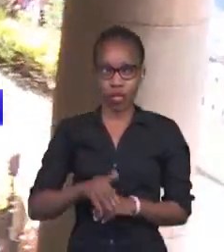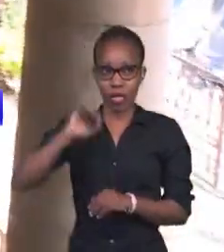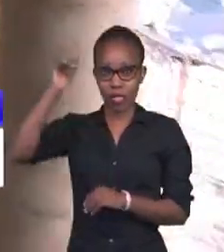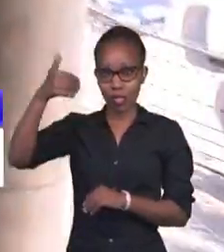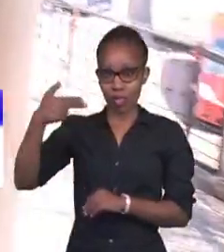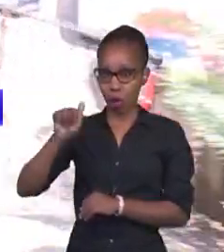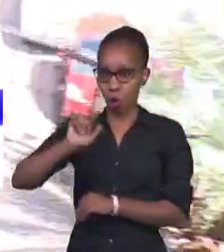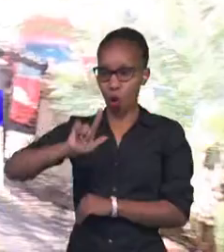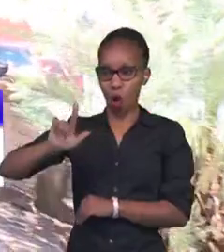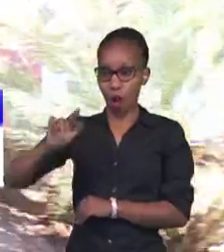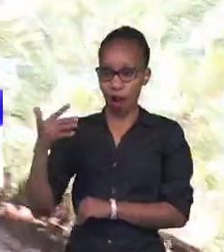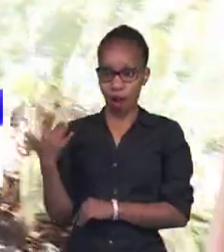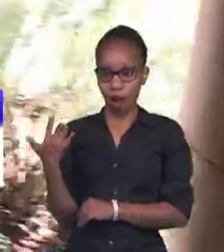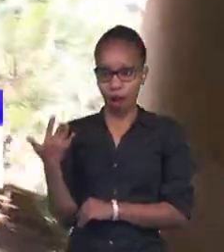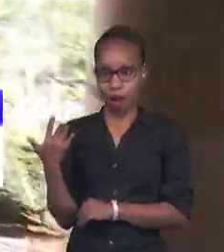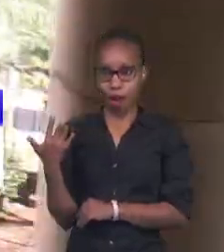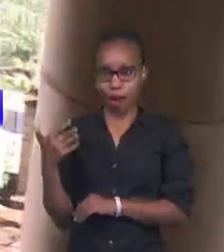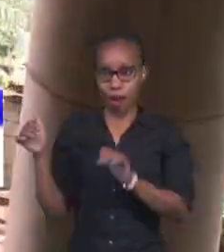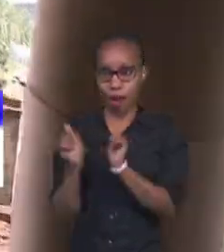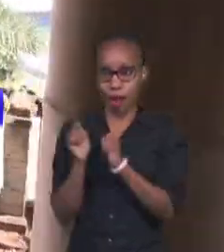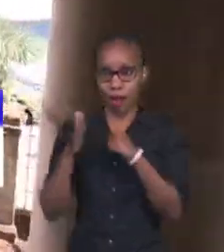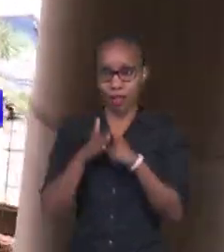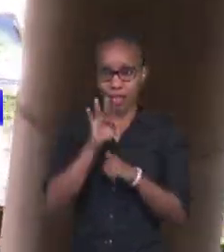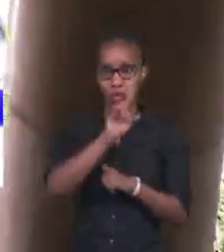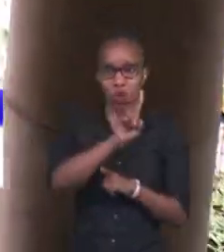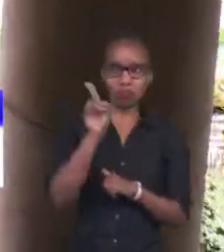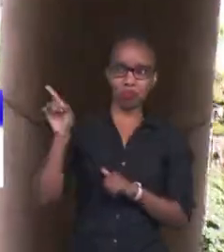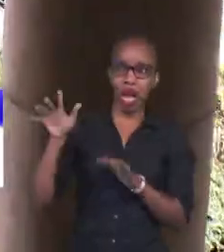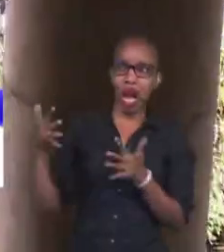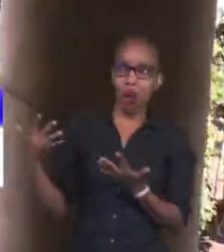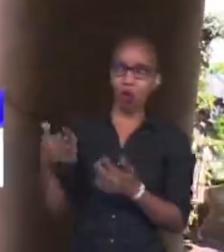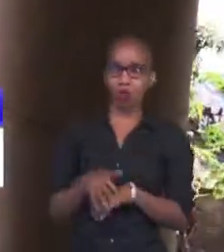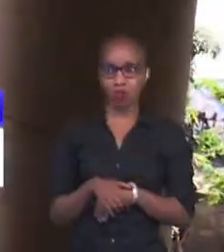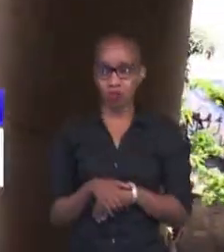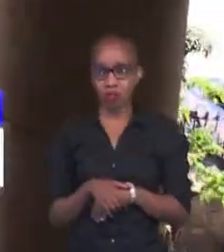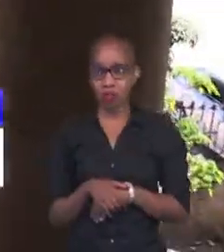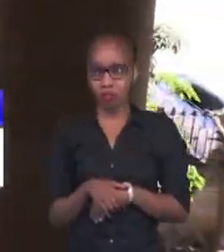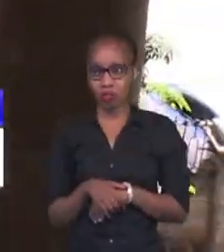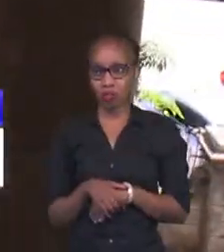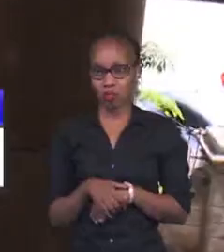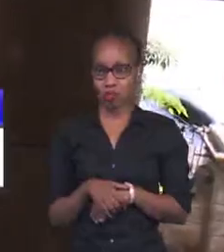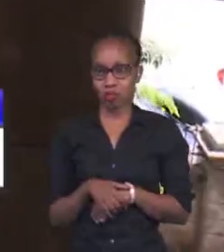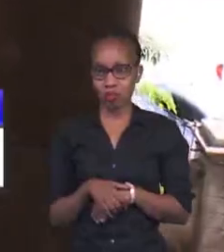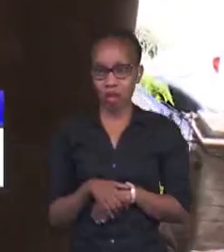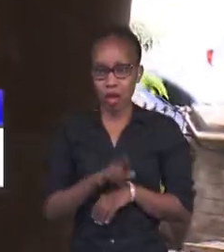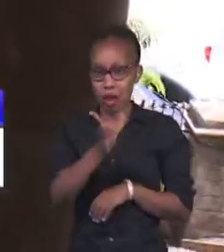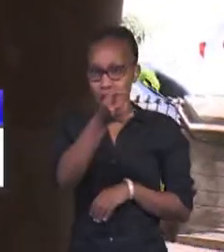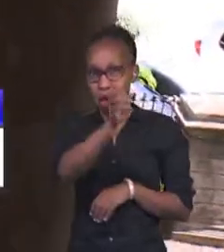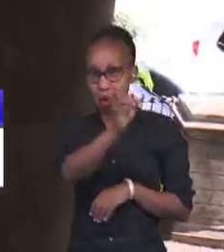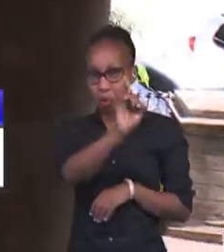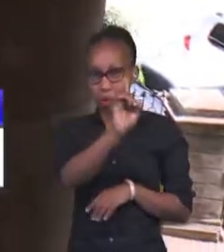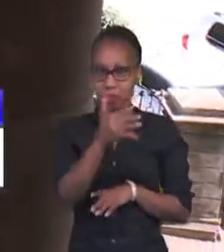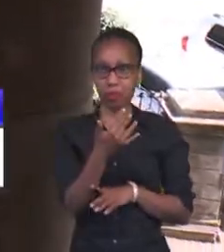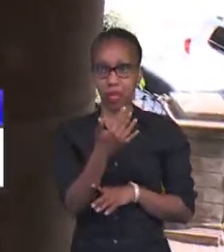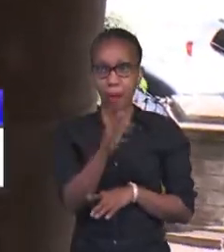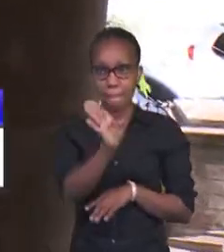The city hall. Ah. So imagine 1931. Mm-hmm. Most buildings here, one are built out of Nairobi